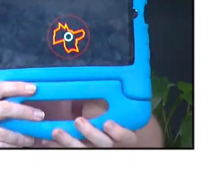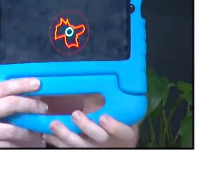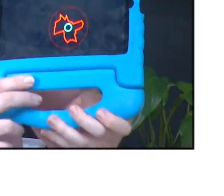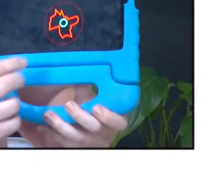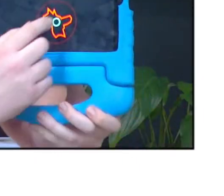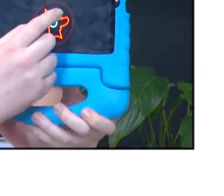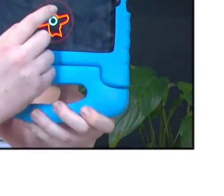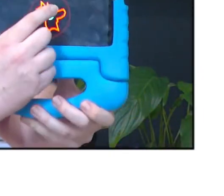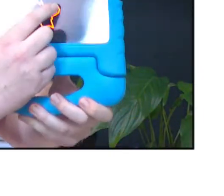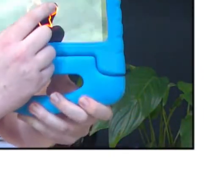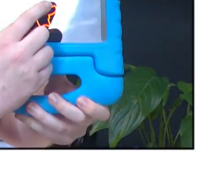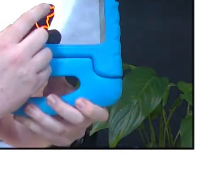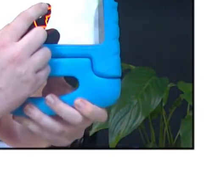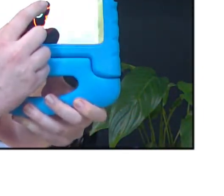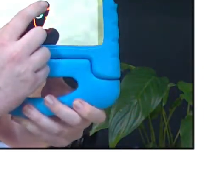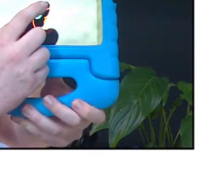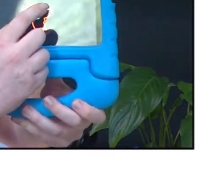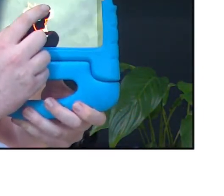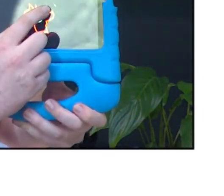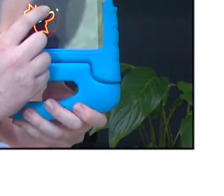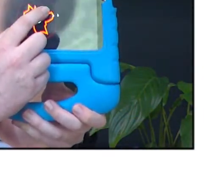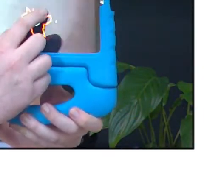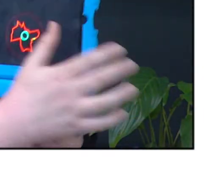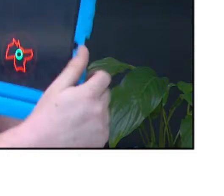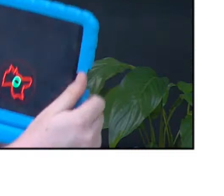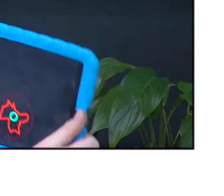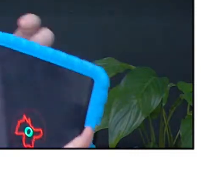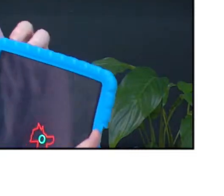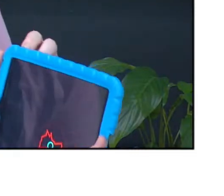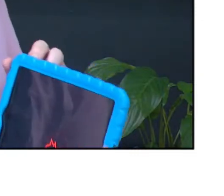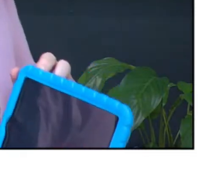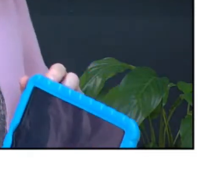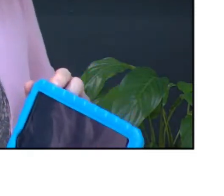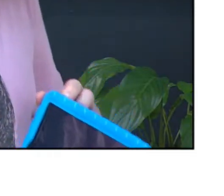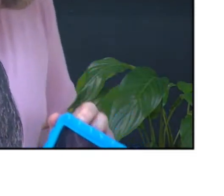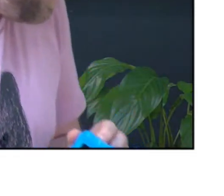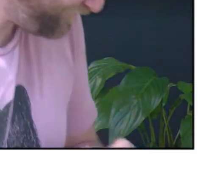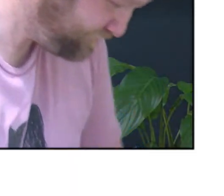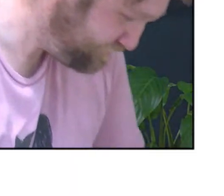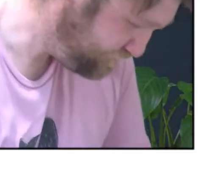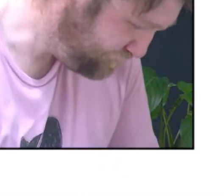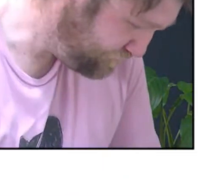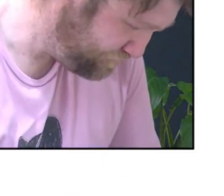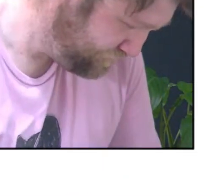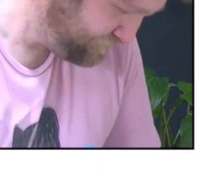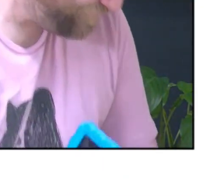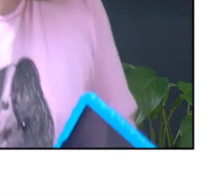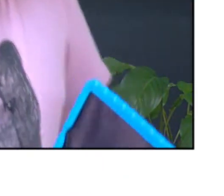way. But then you could just do lots of things with these shapes. So you can